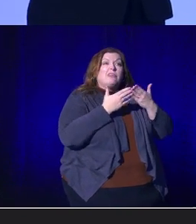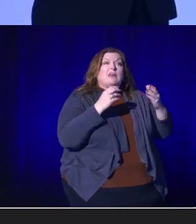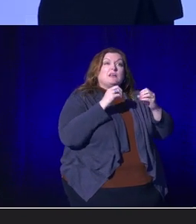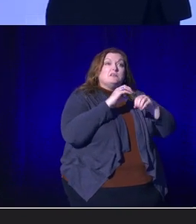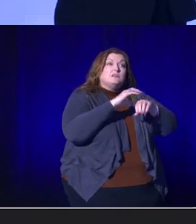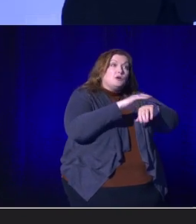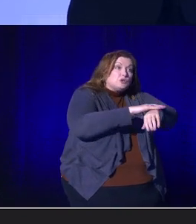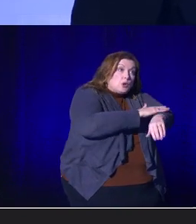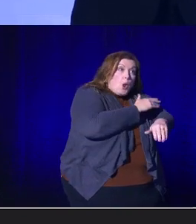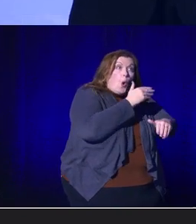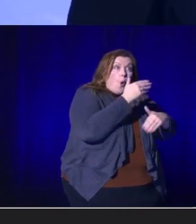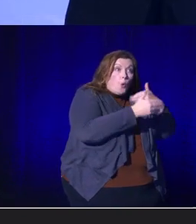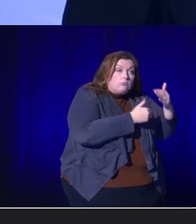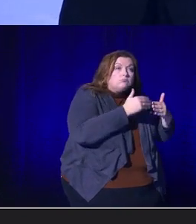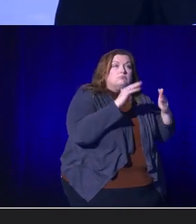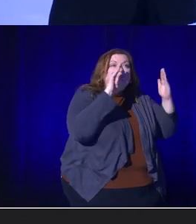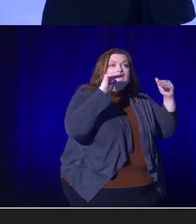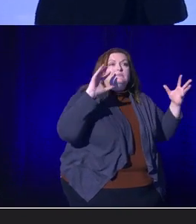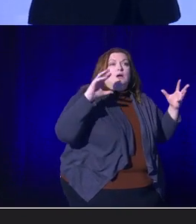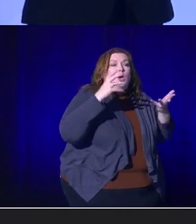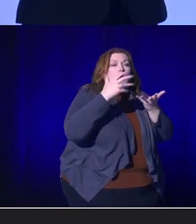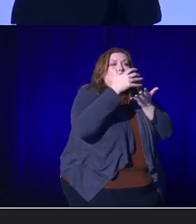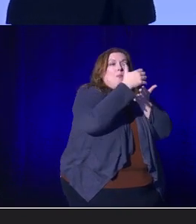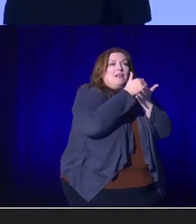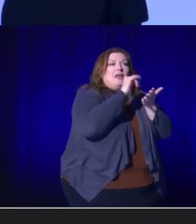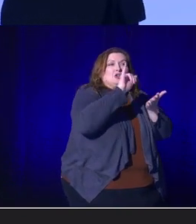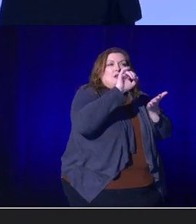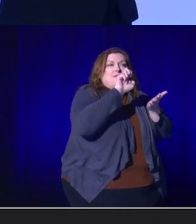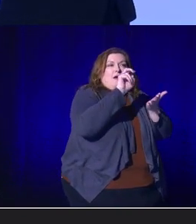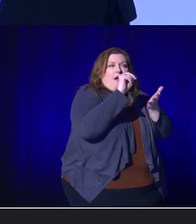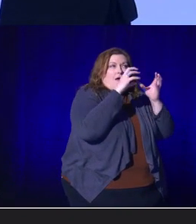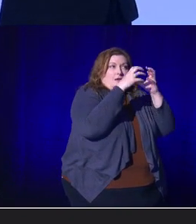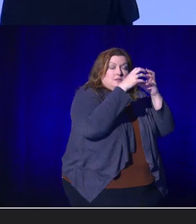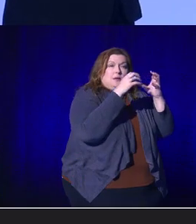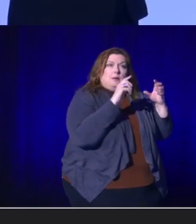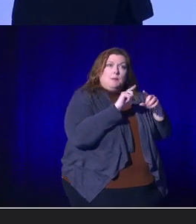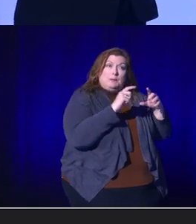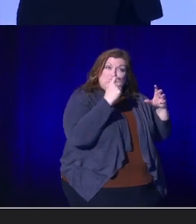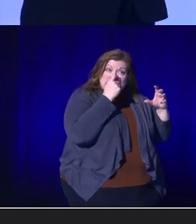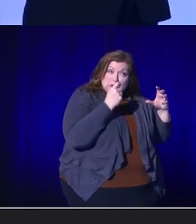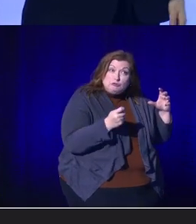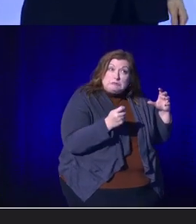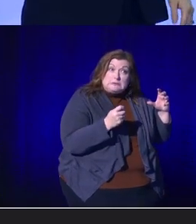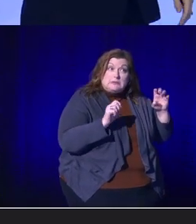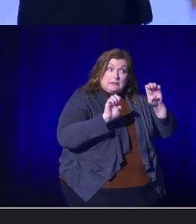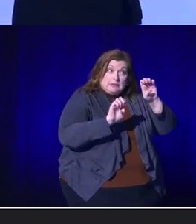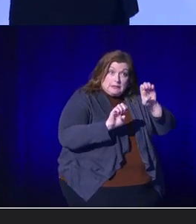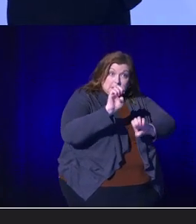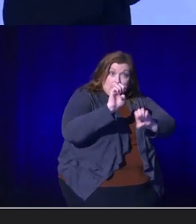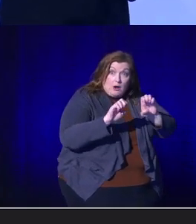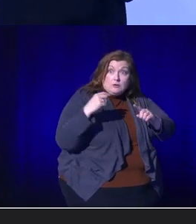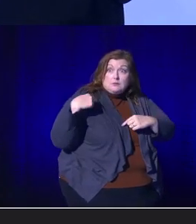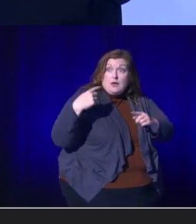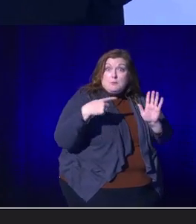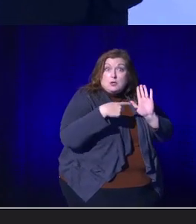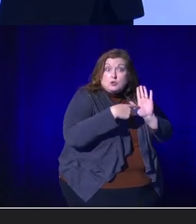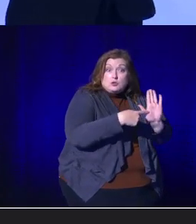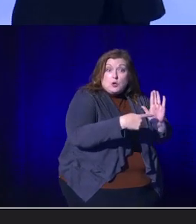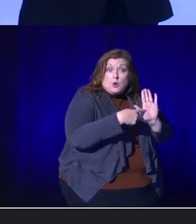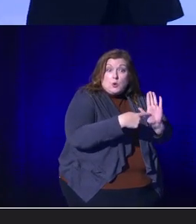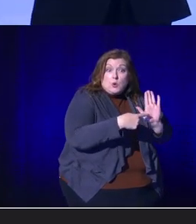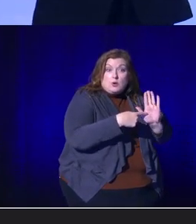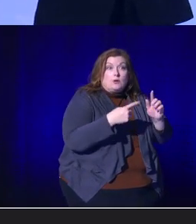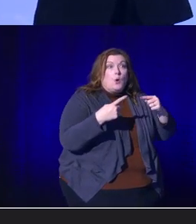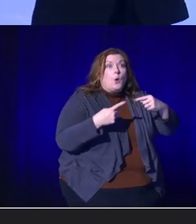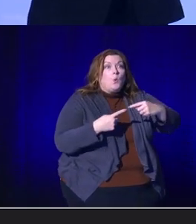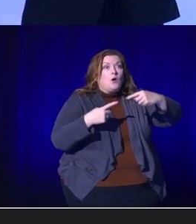and you would expect the accumulation of lithium ions. But what was interesting to us is the experiments that I've been showing you were actually at this